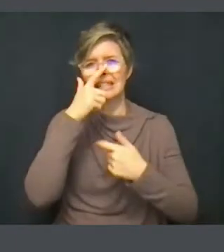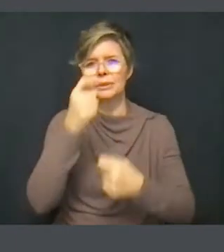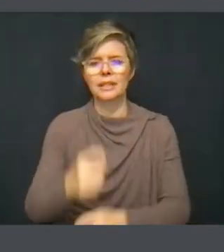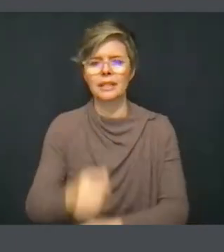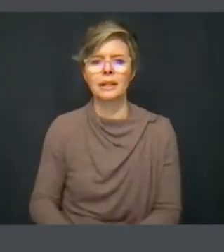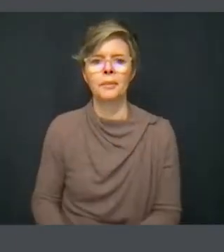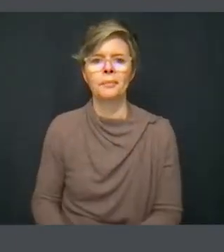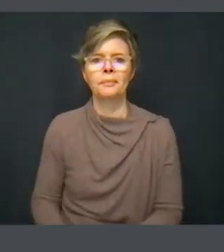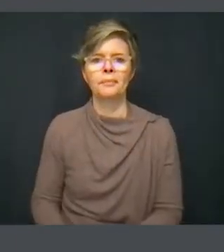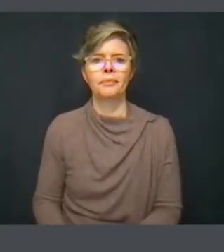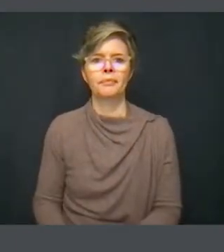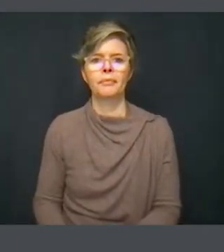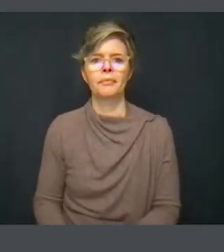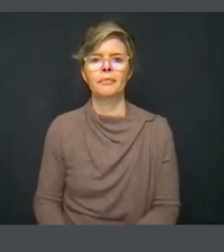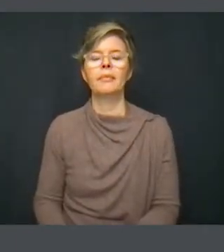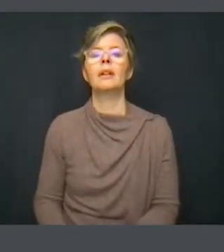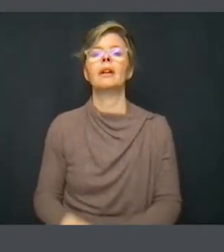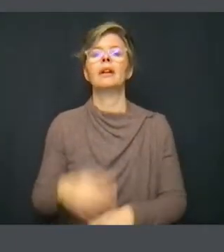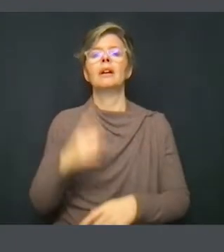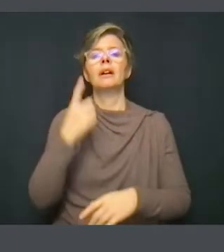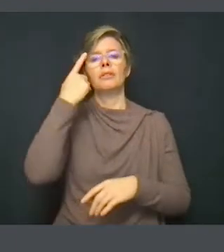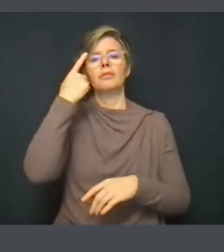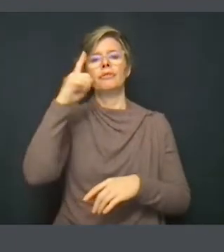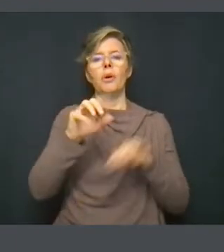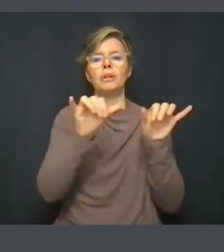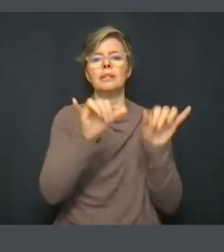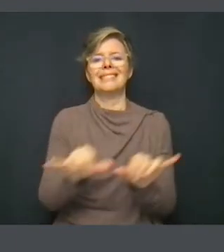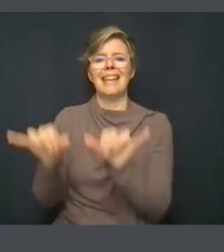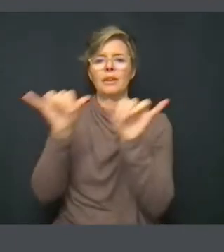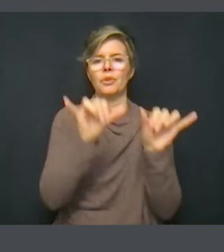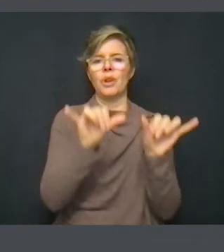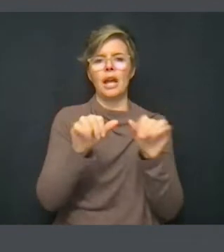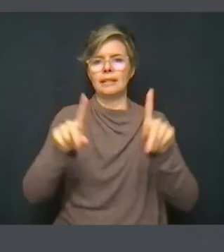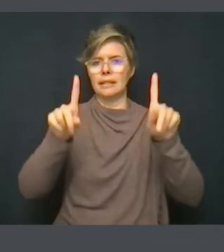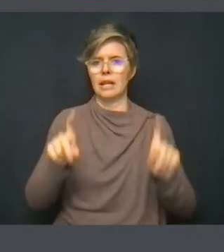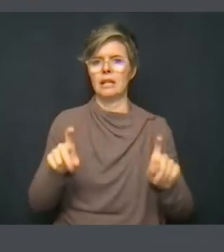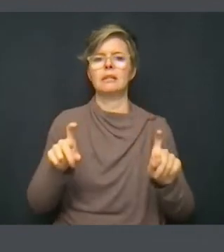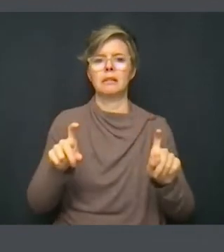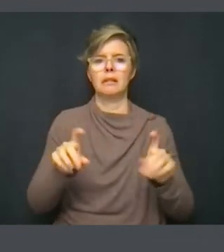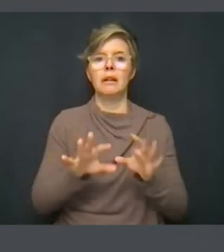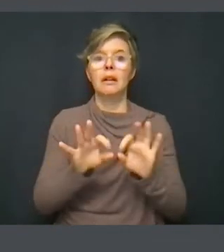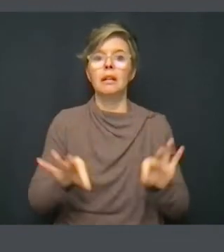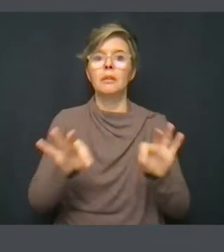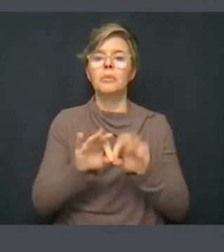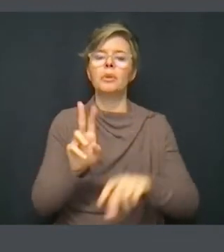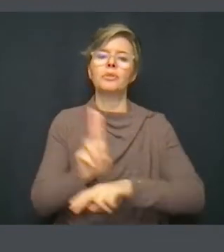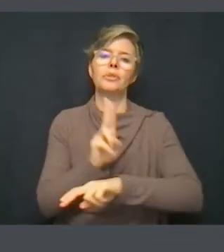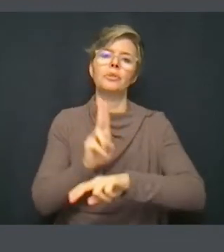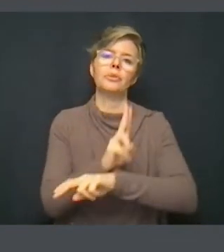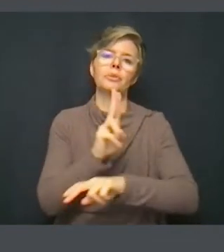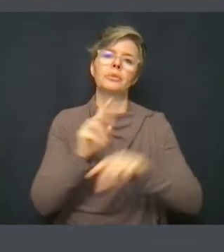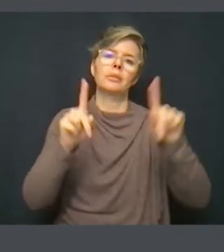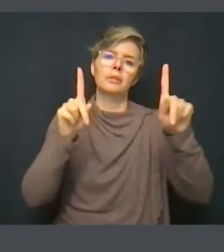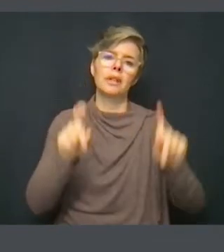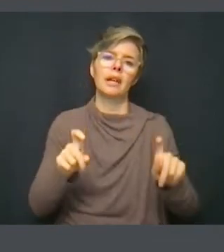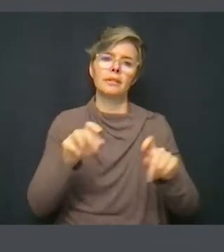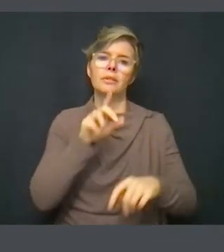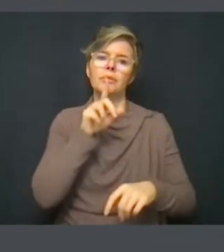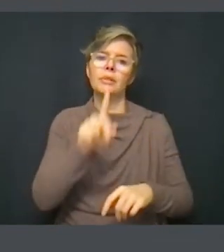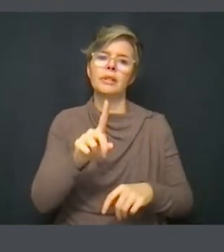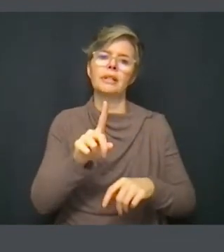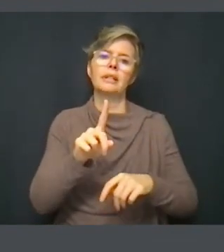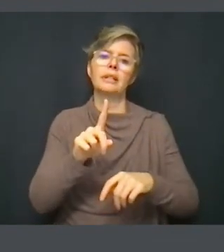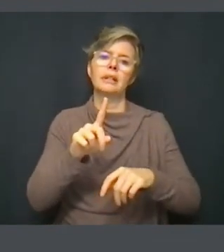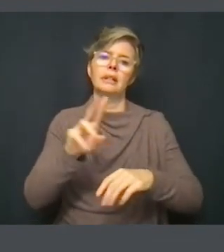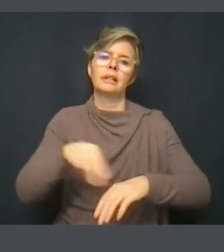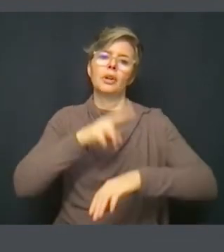And then the standardized testing, you want to make sure you're using tests ideally that are normed on dual language learners, and I'm